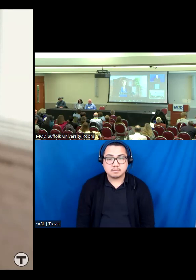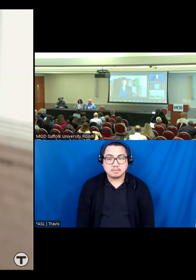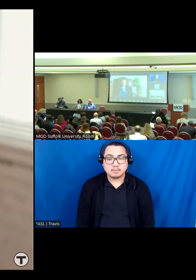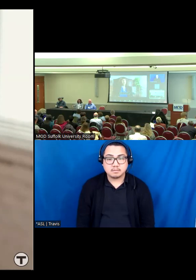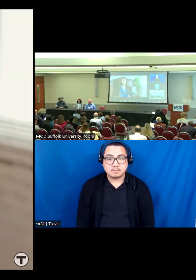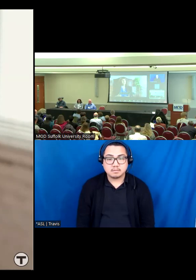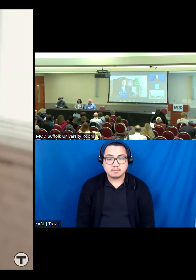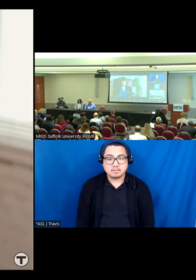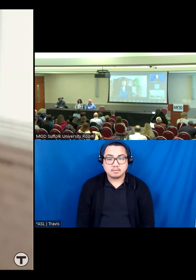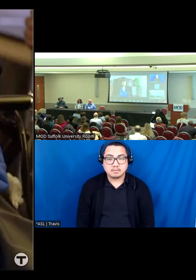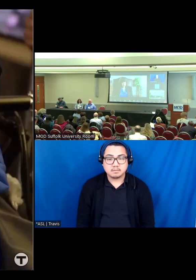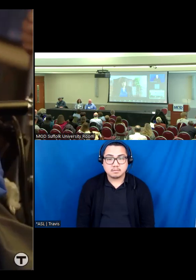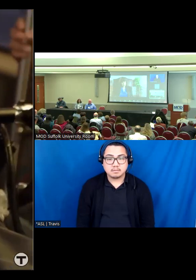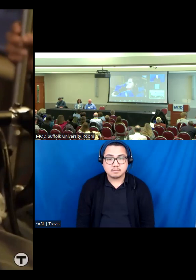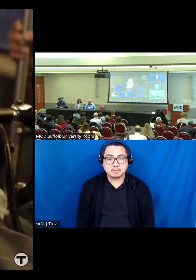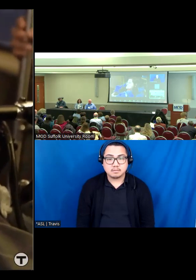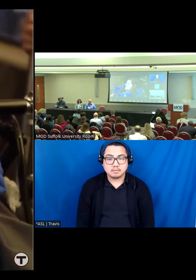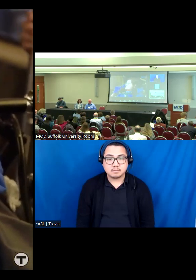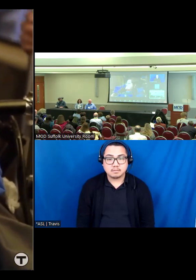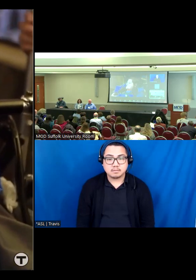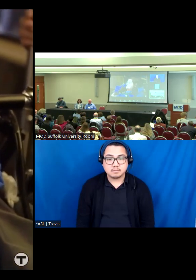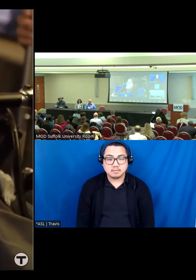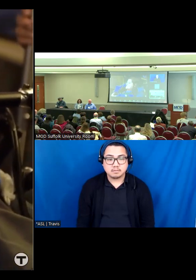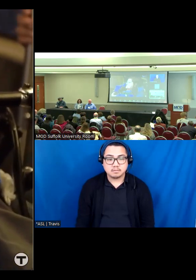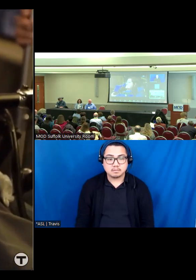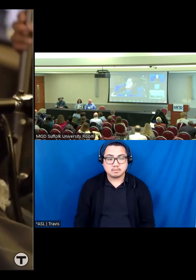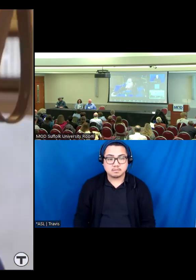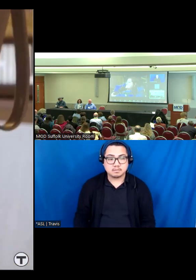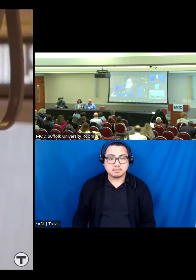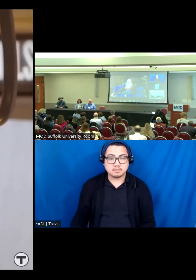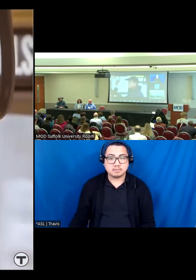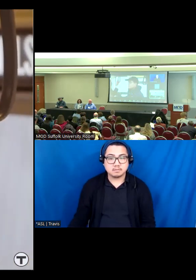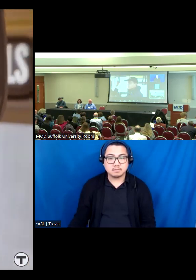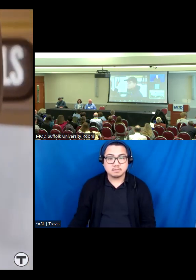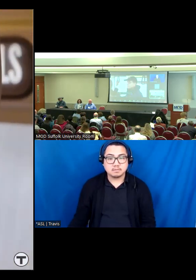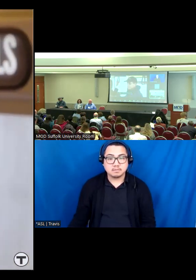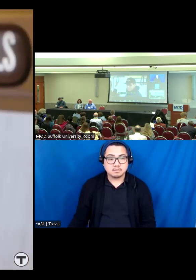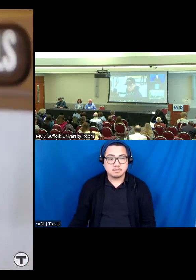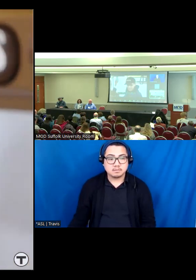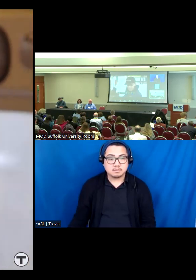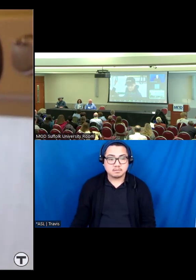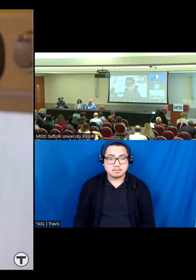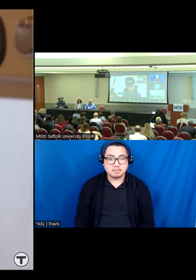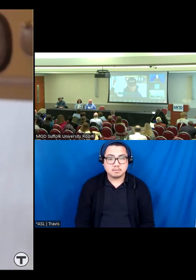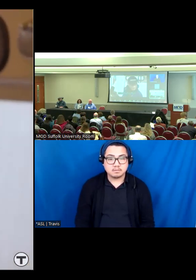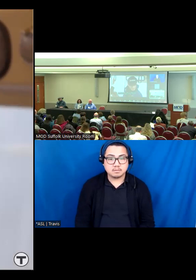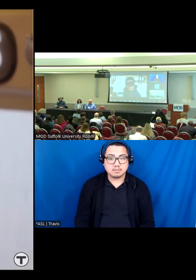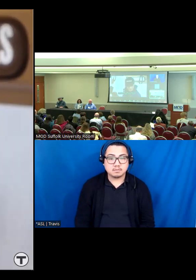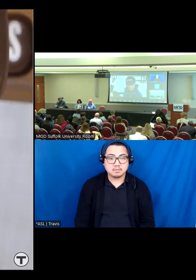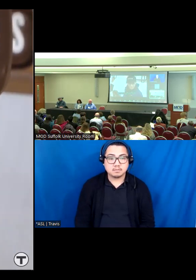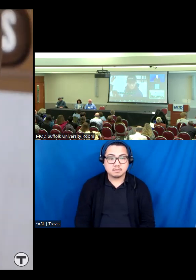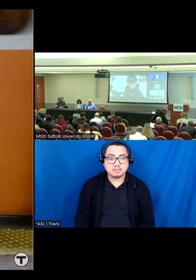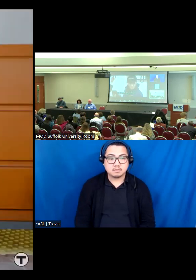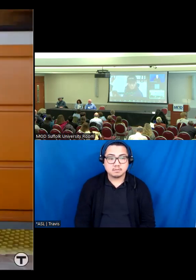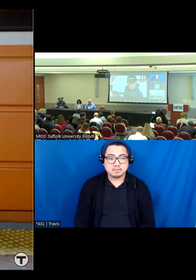to give our input. The named plaintiff group has participated in everything from